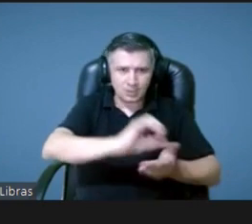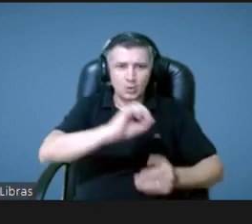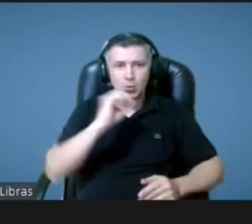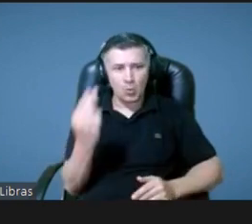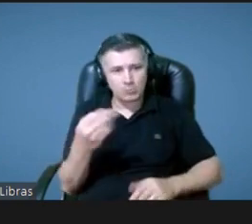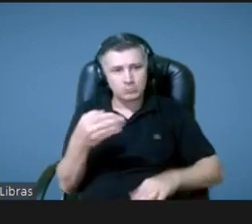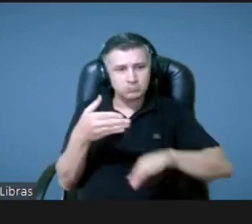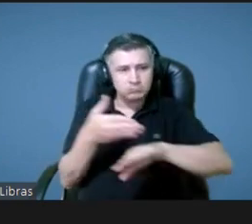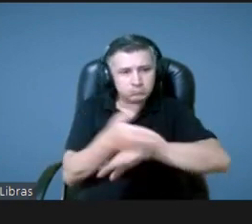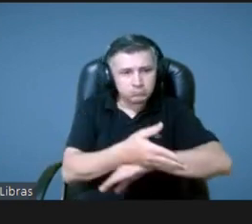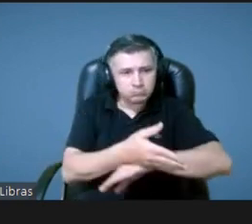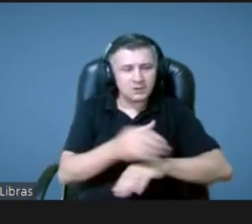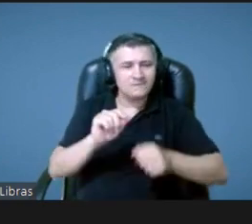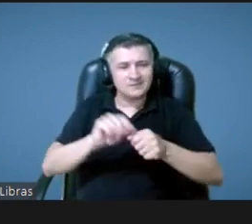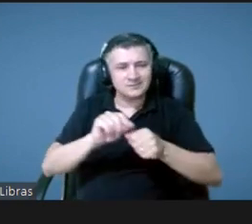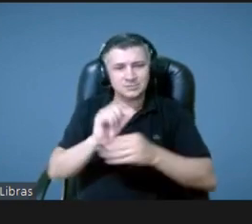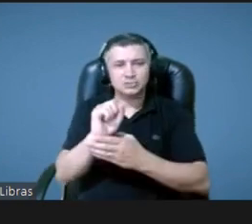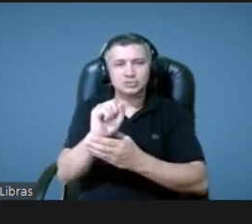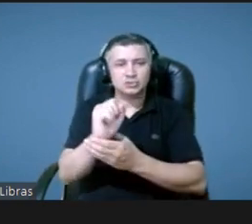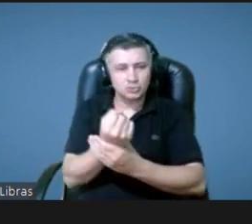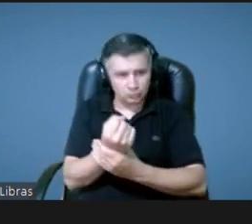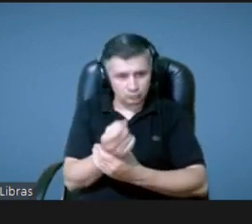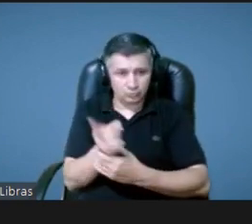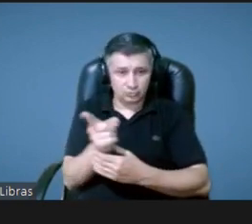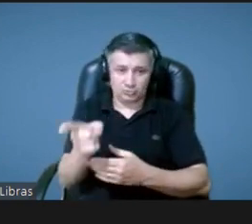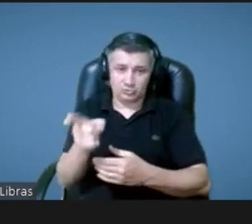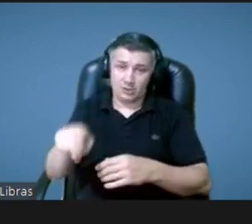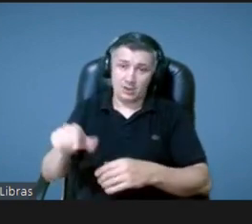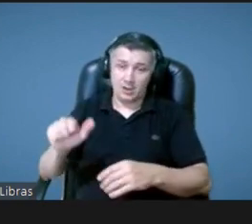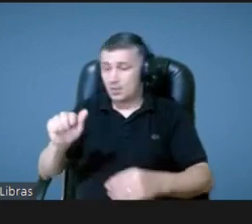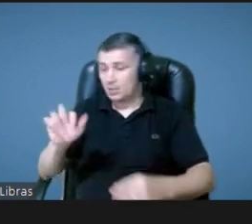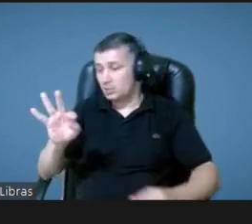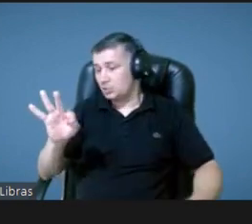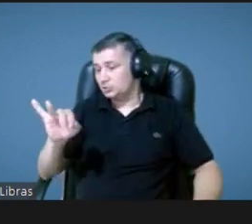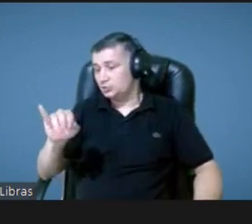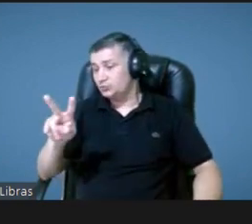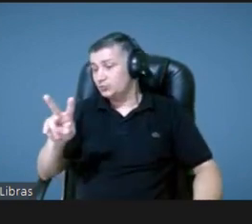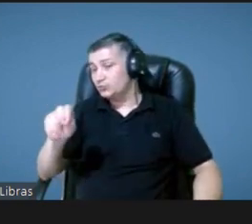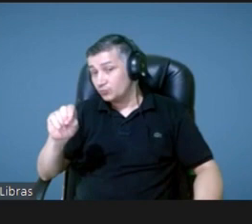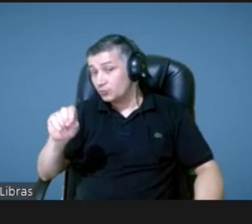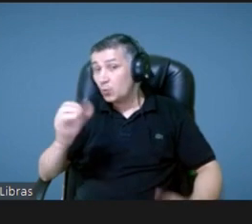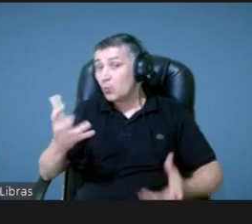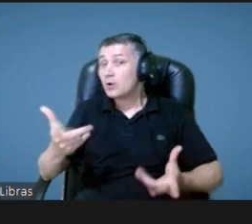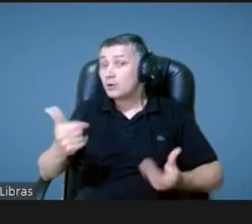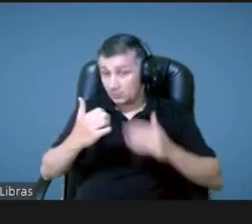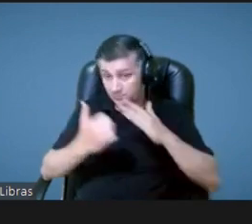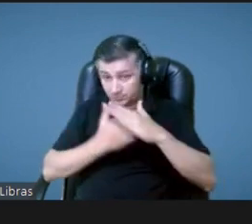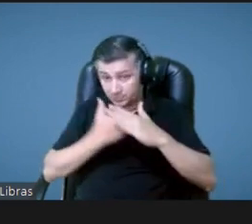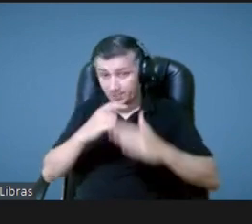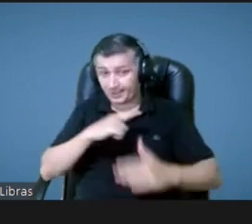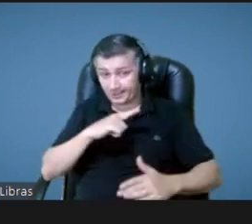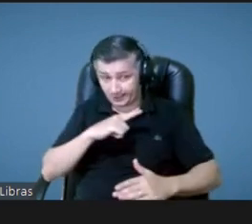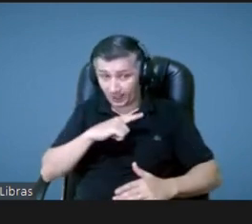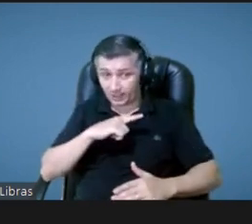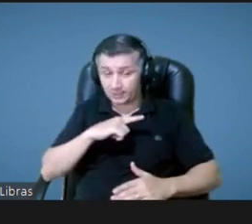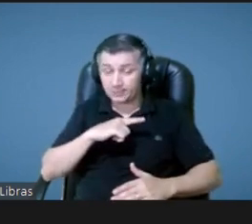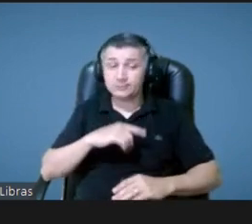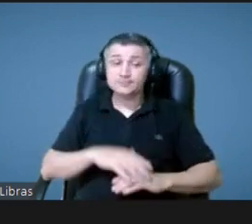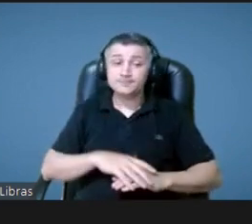either to get some time of securitization or an